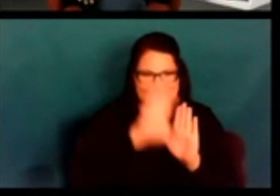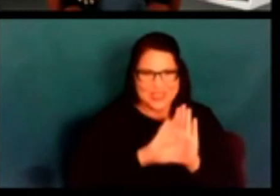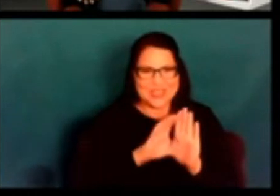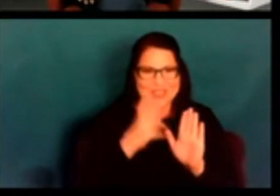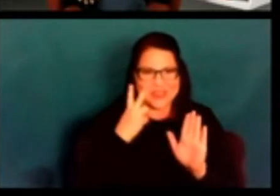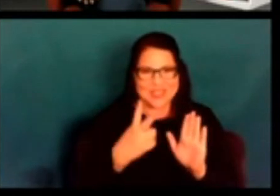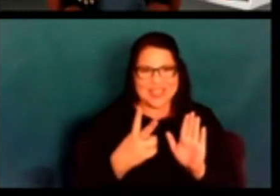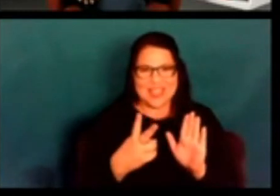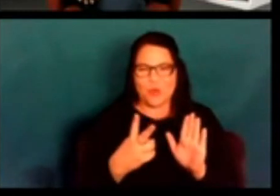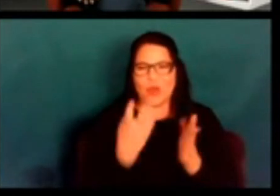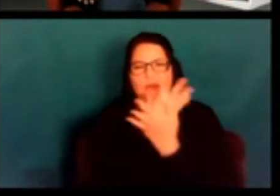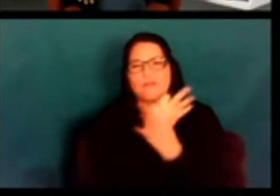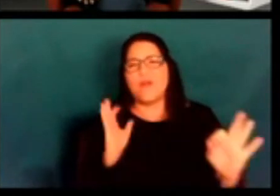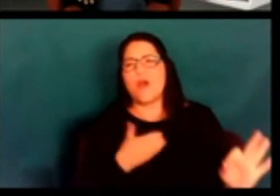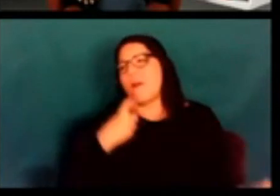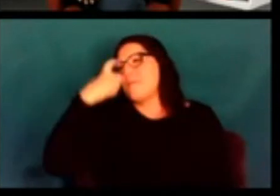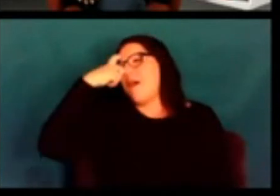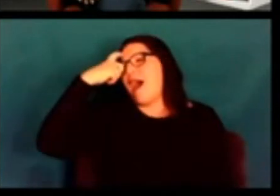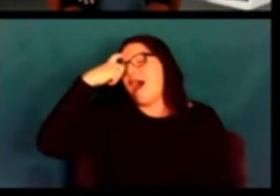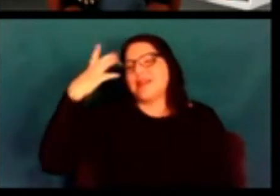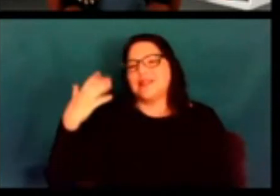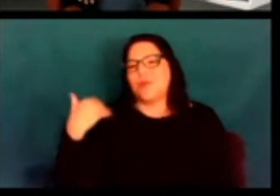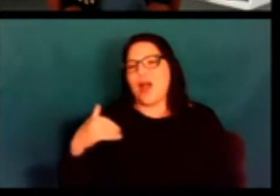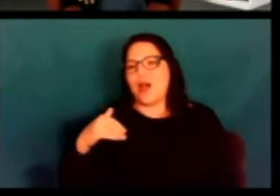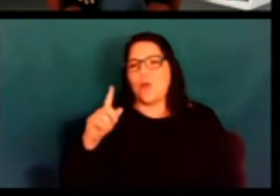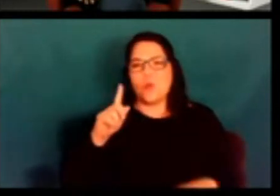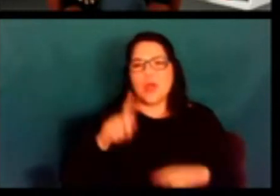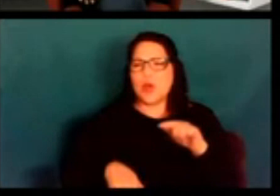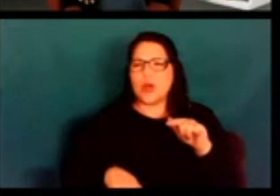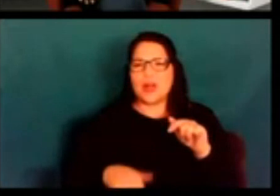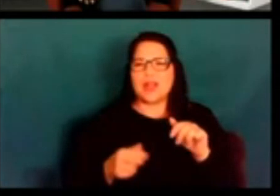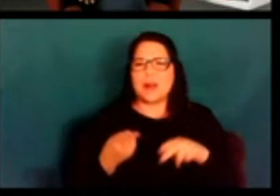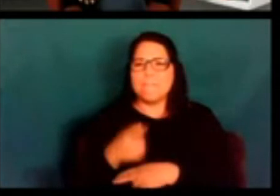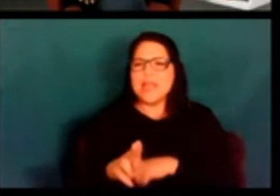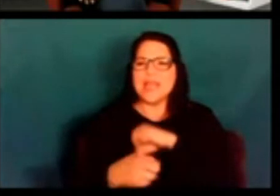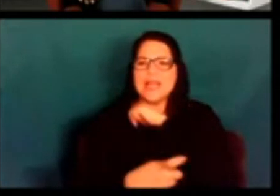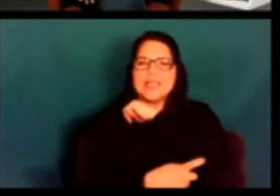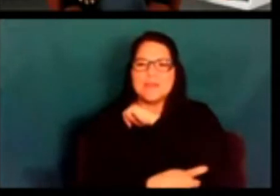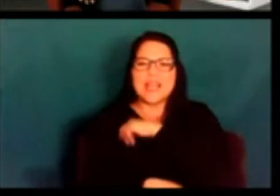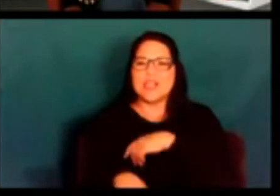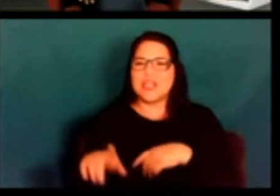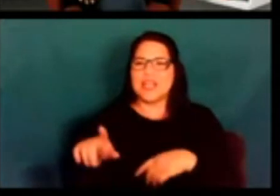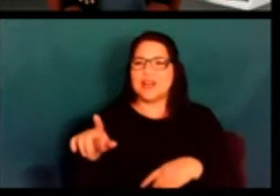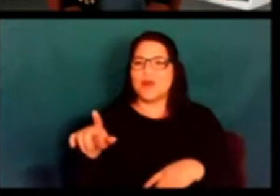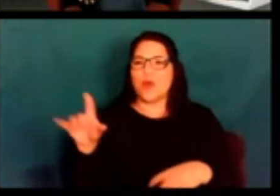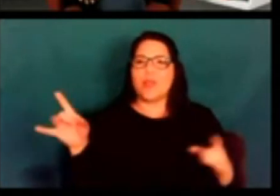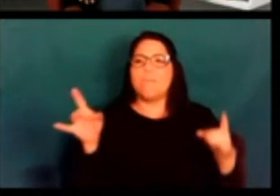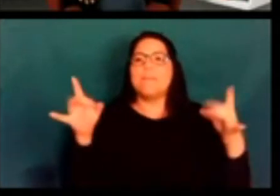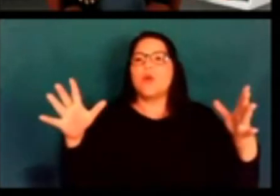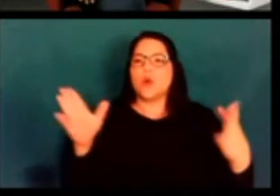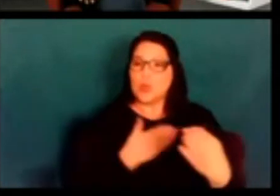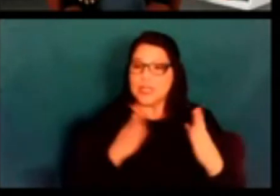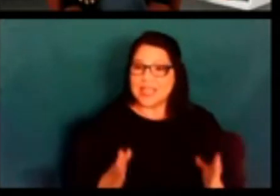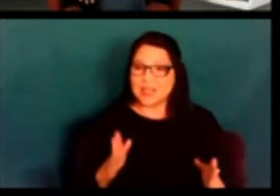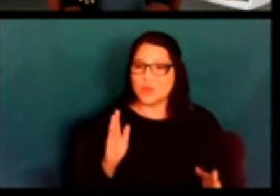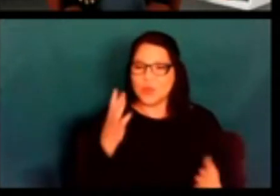freed our mind. We couldn't be Temptations. We couldn't be the Miracles, you know. So we decided to do our own